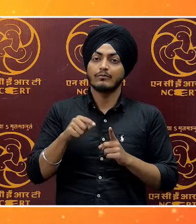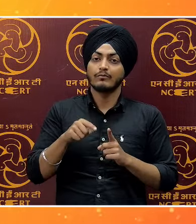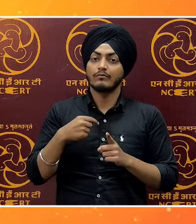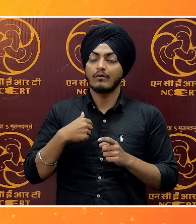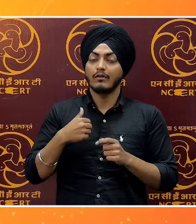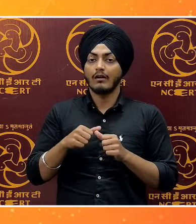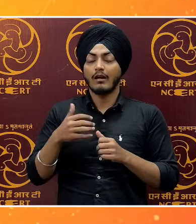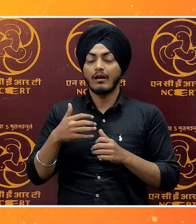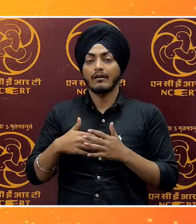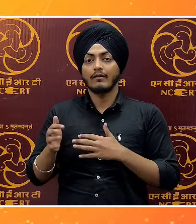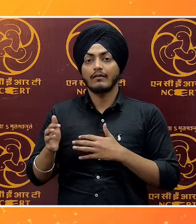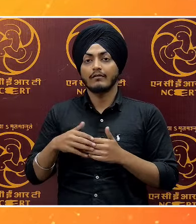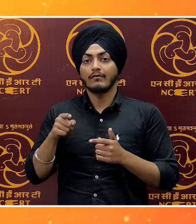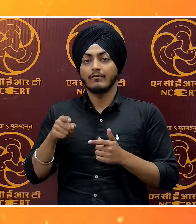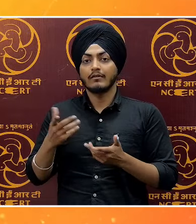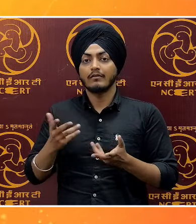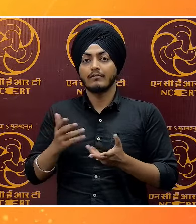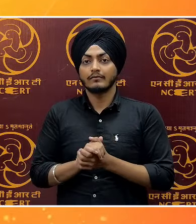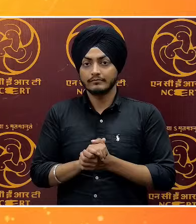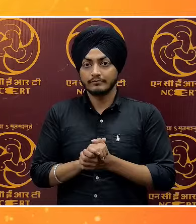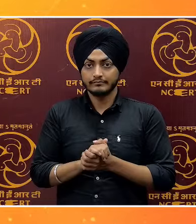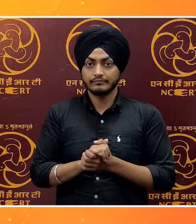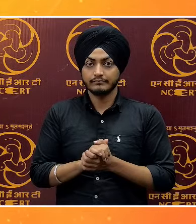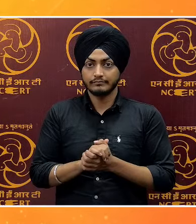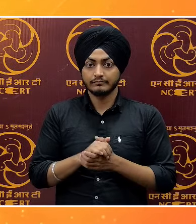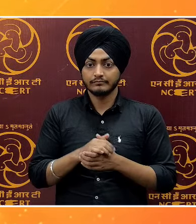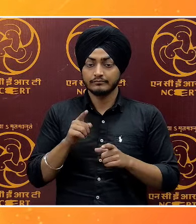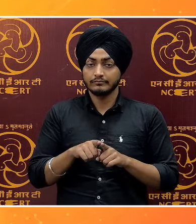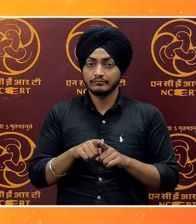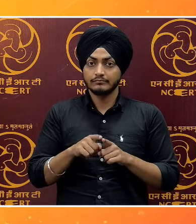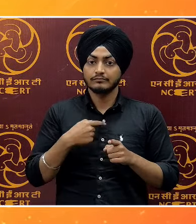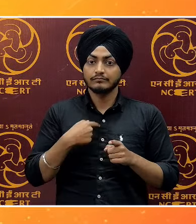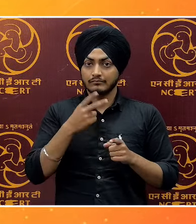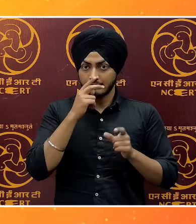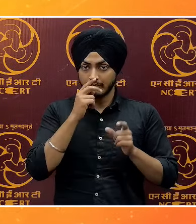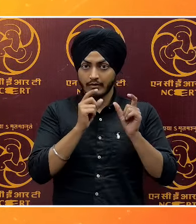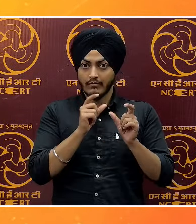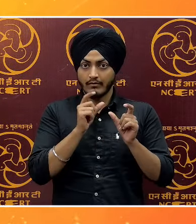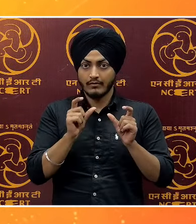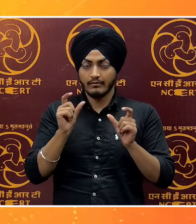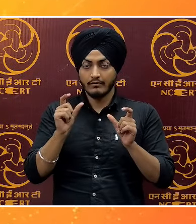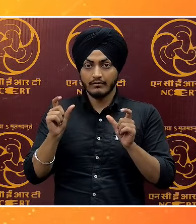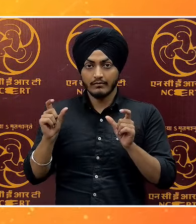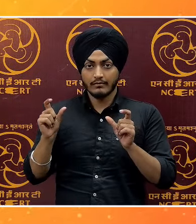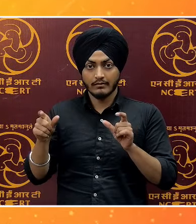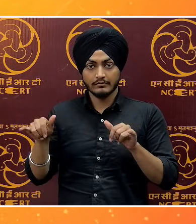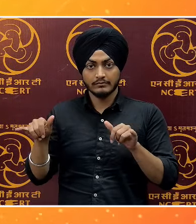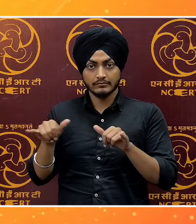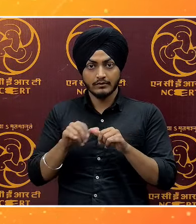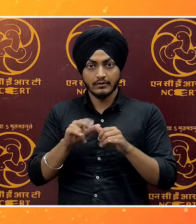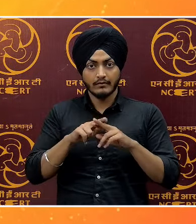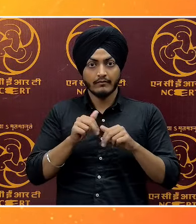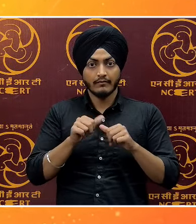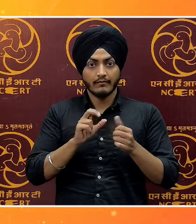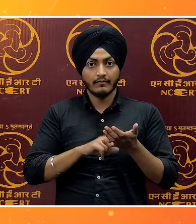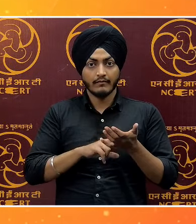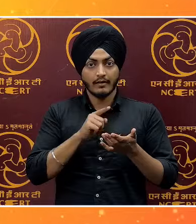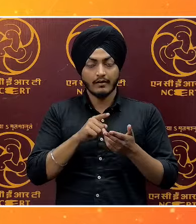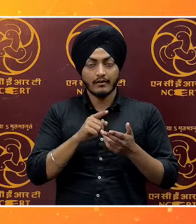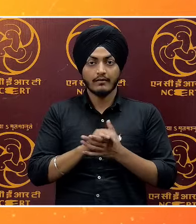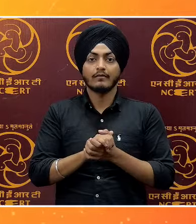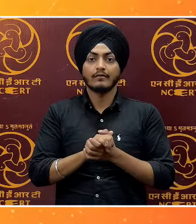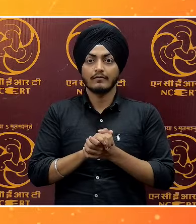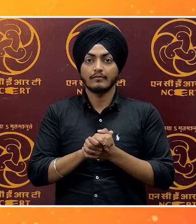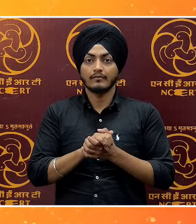activity? Okay. Like here are some same spelling resembling words are there. Fan, fin. So